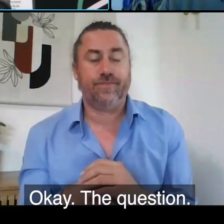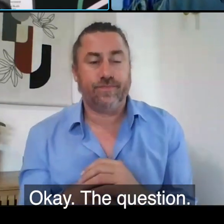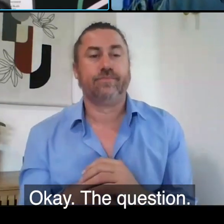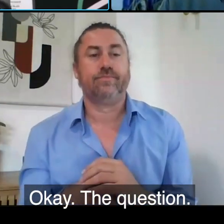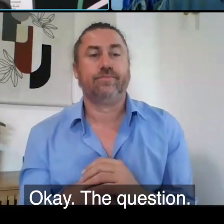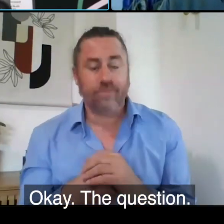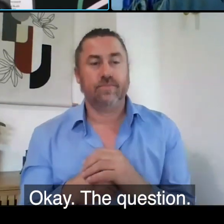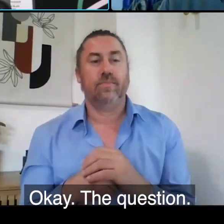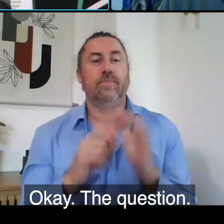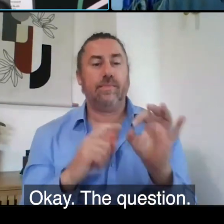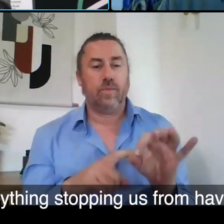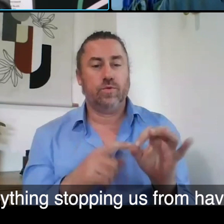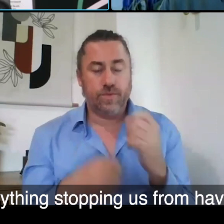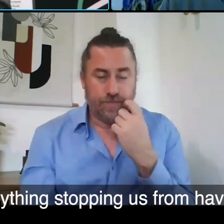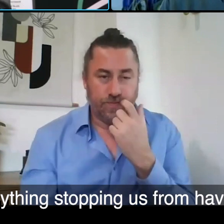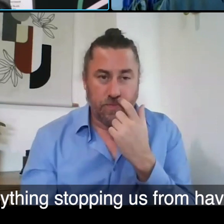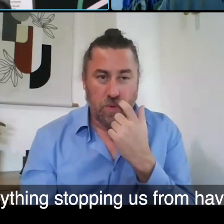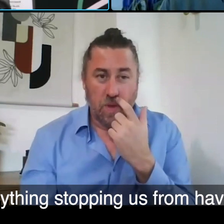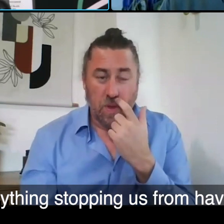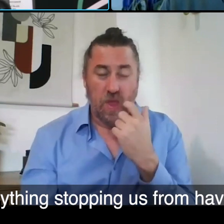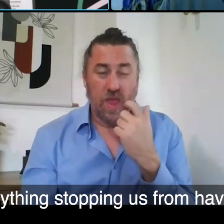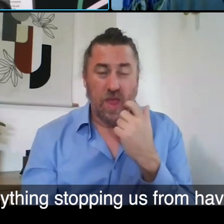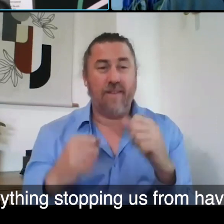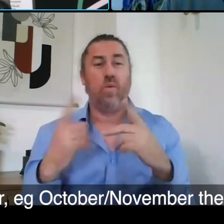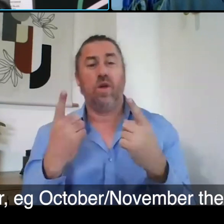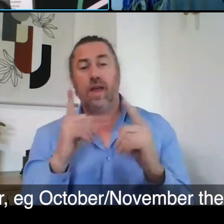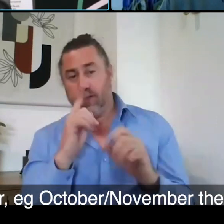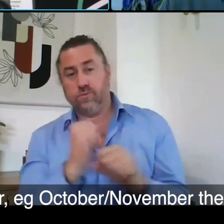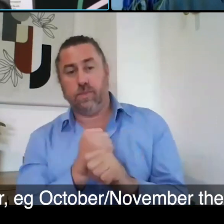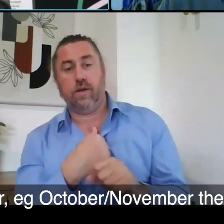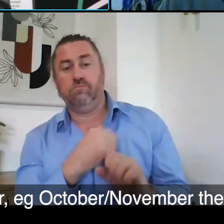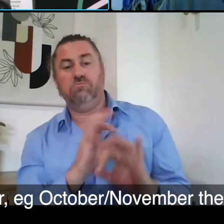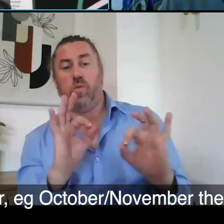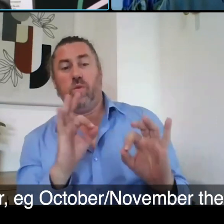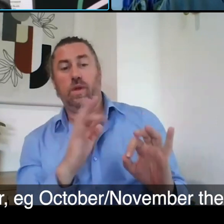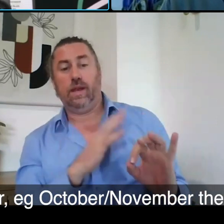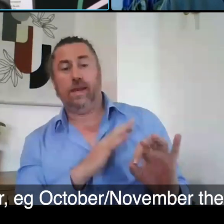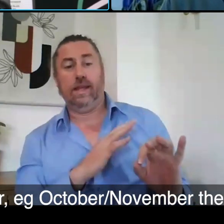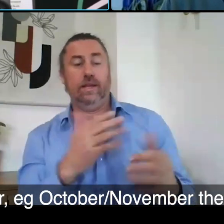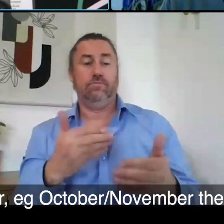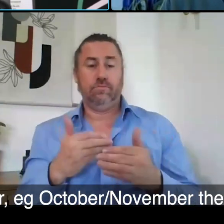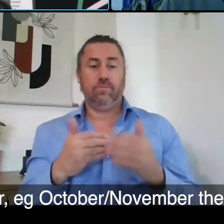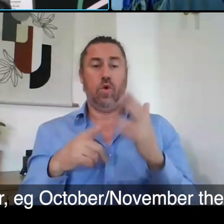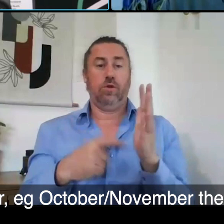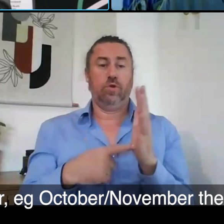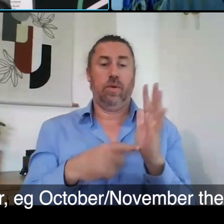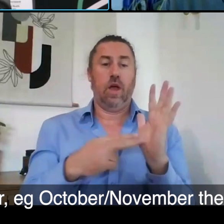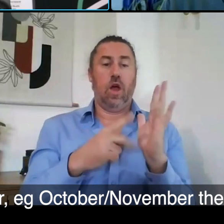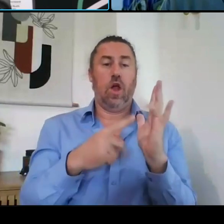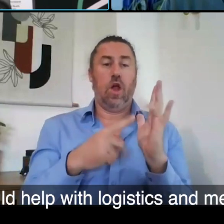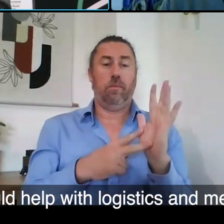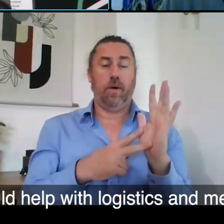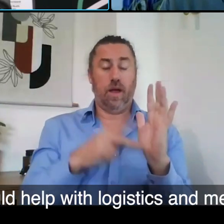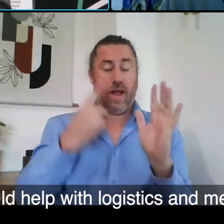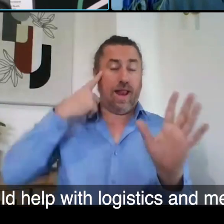Okay, the question. Is there anything stopping us from having advice much earlier, e.g. October, November, the year